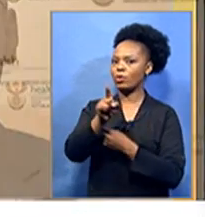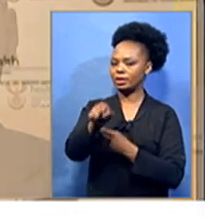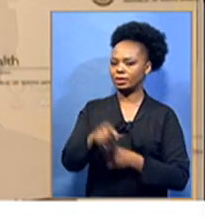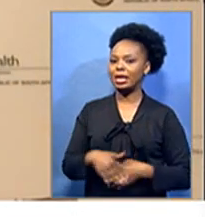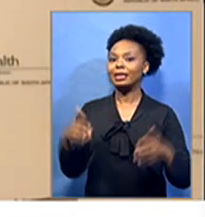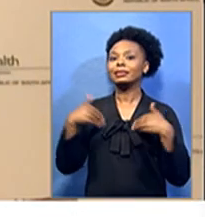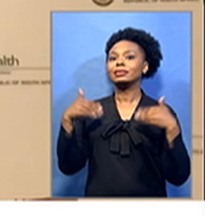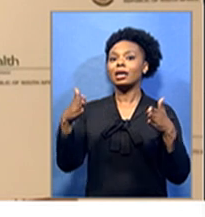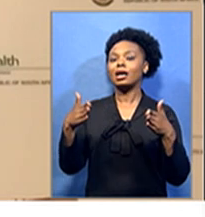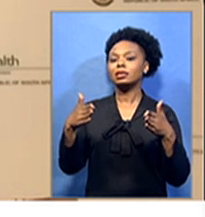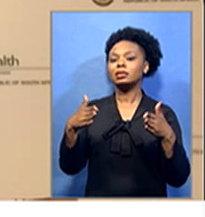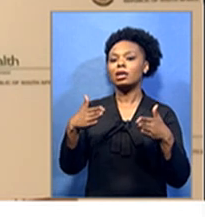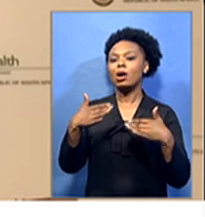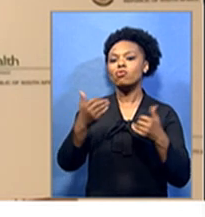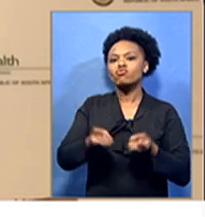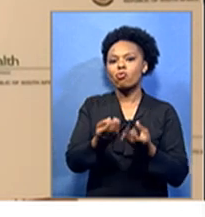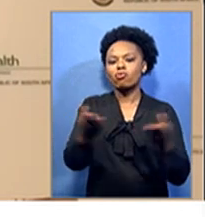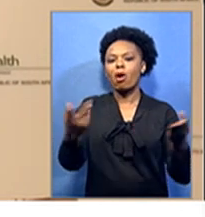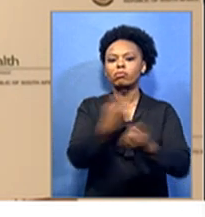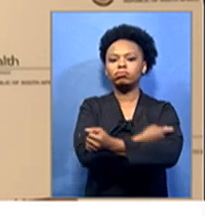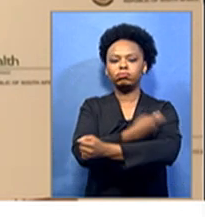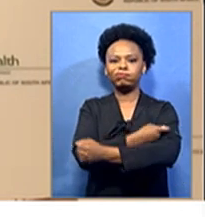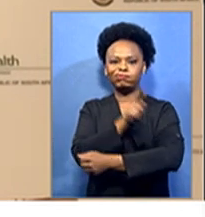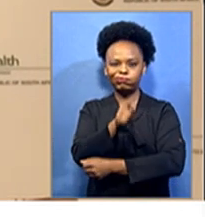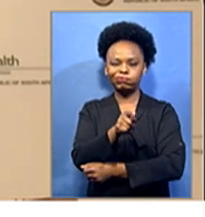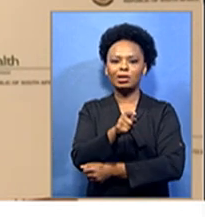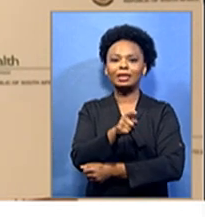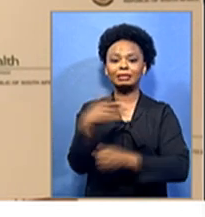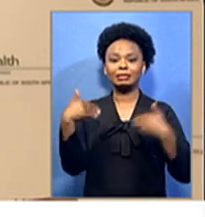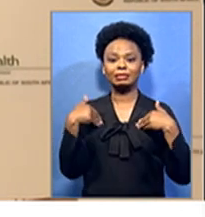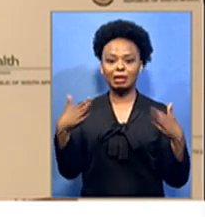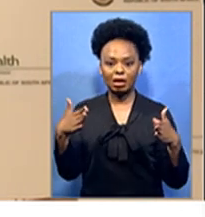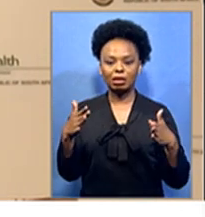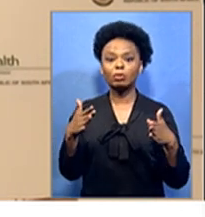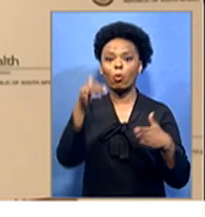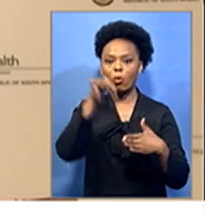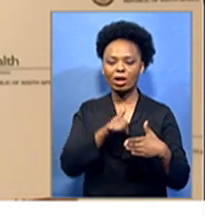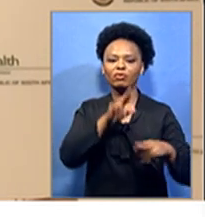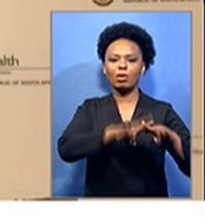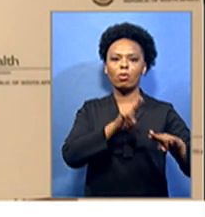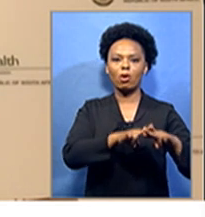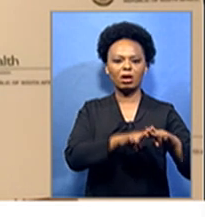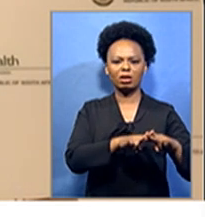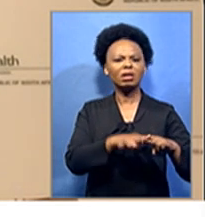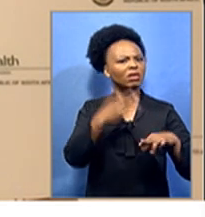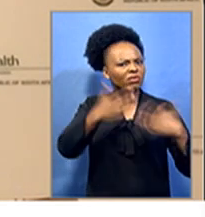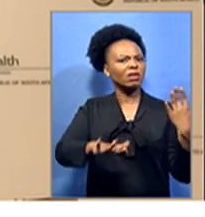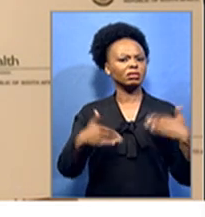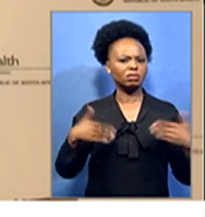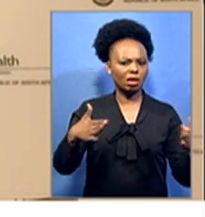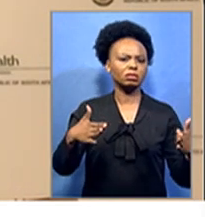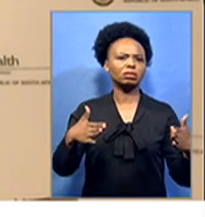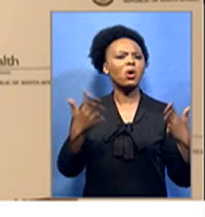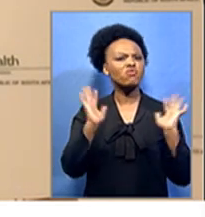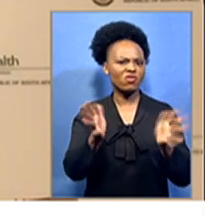with the rollout of the vaccines. So we wanted to start in February, and we did. But how did we start? We started